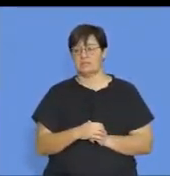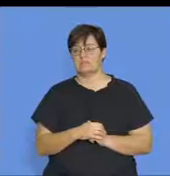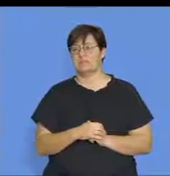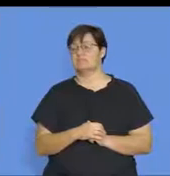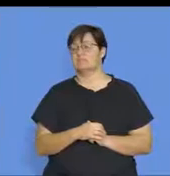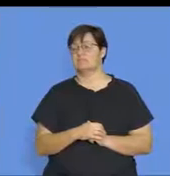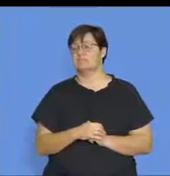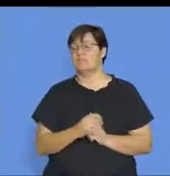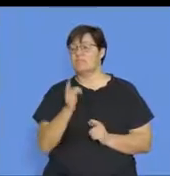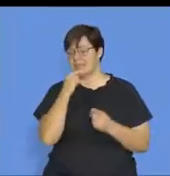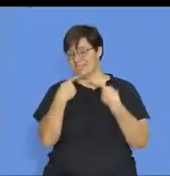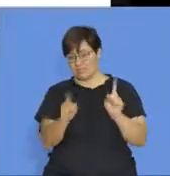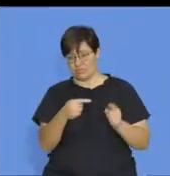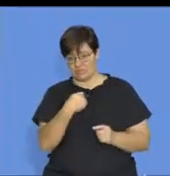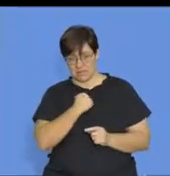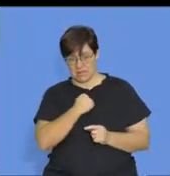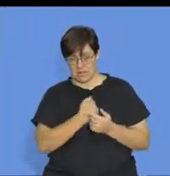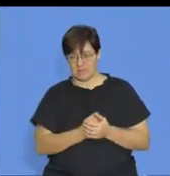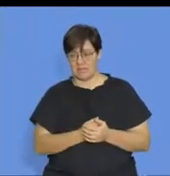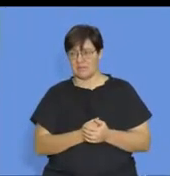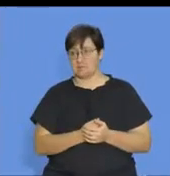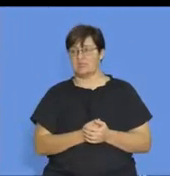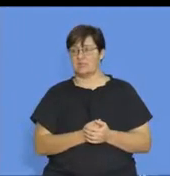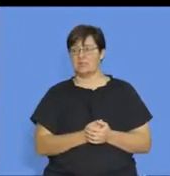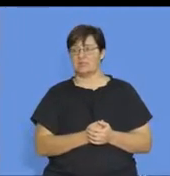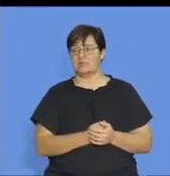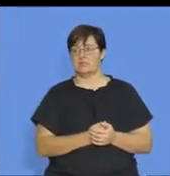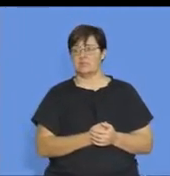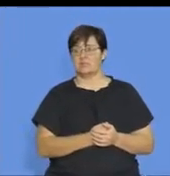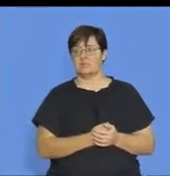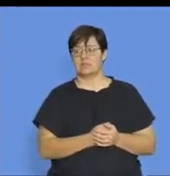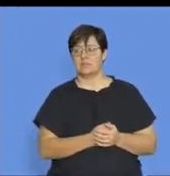your figure would be different from mine. So you would then say,